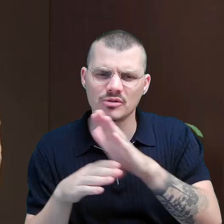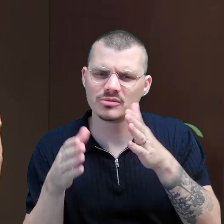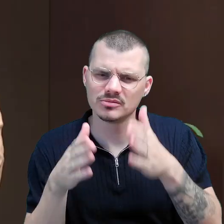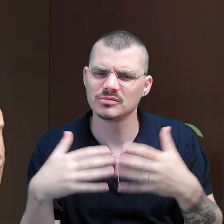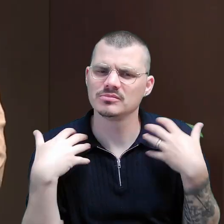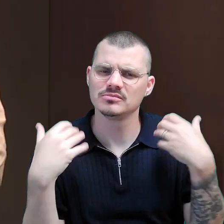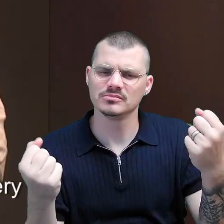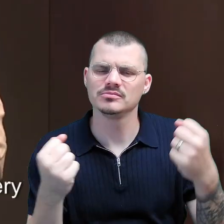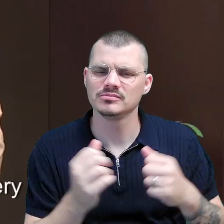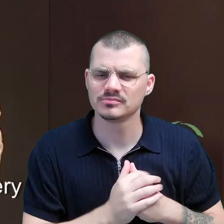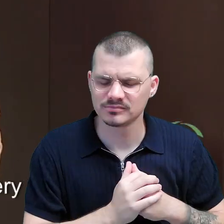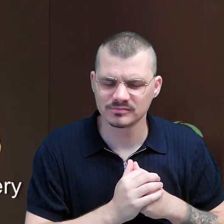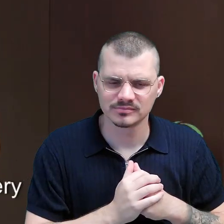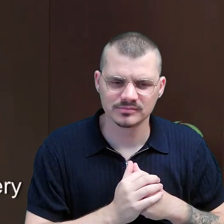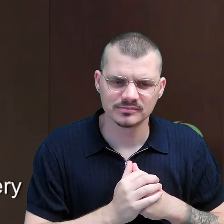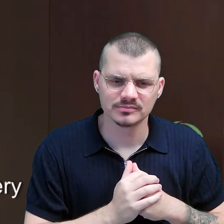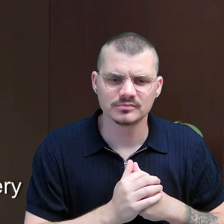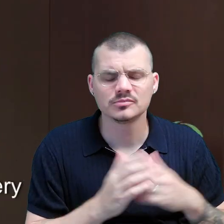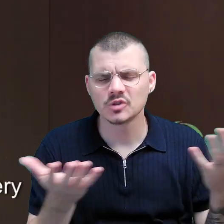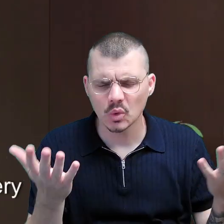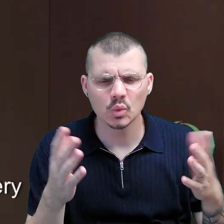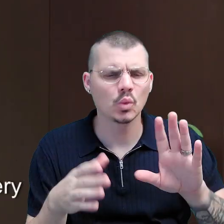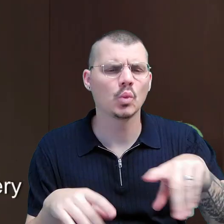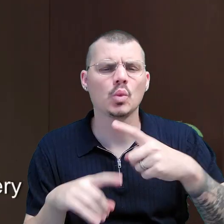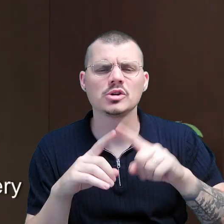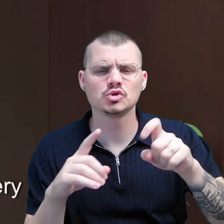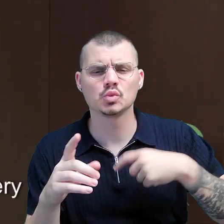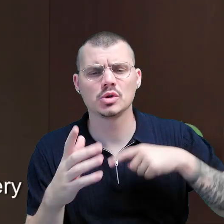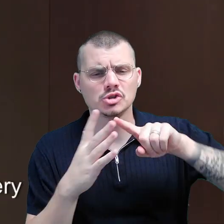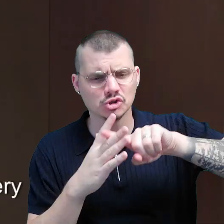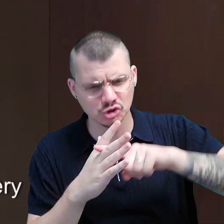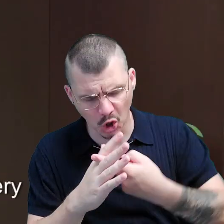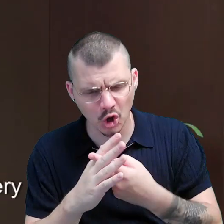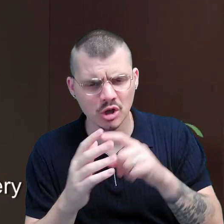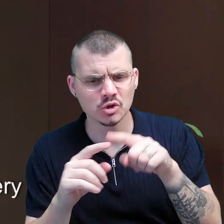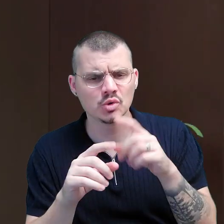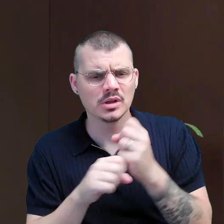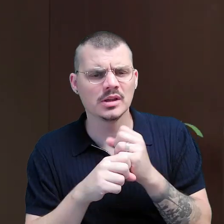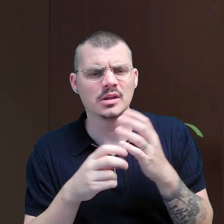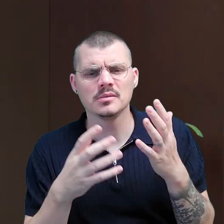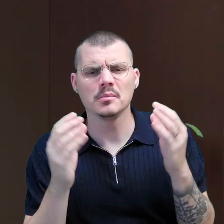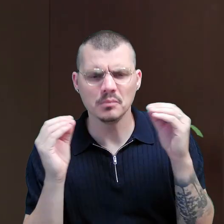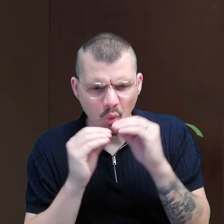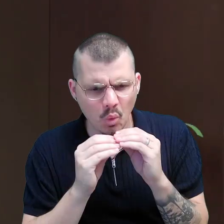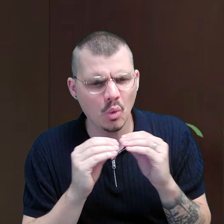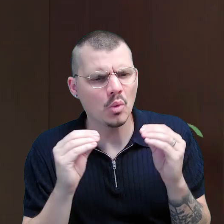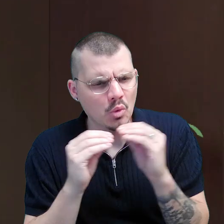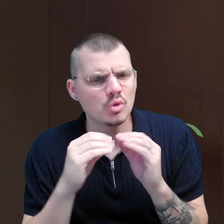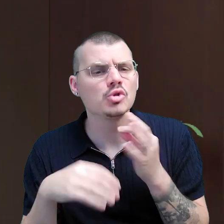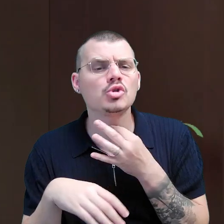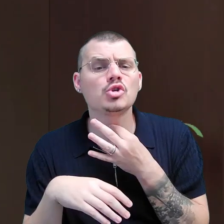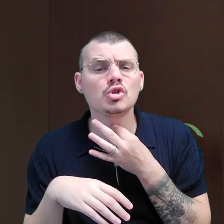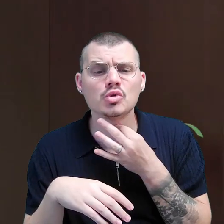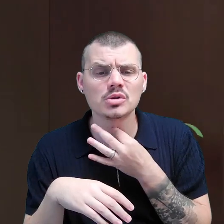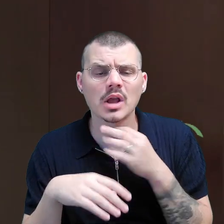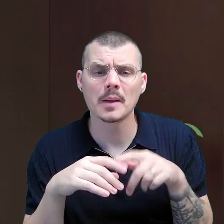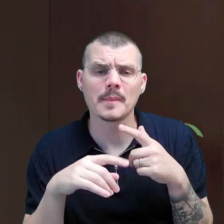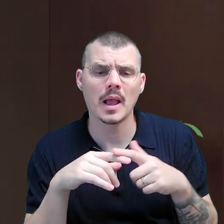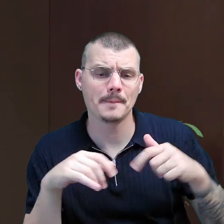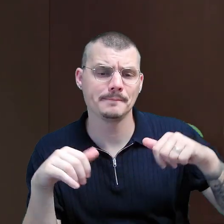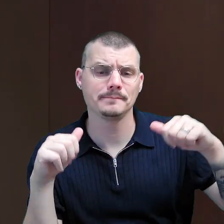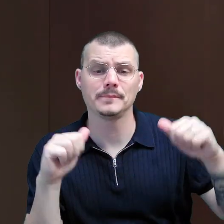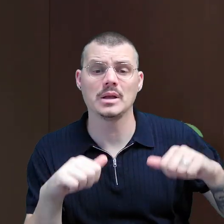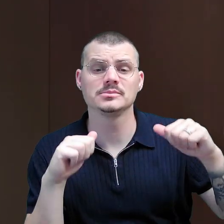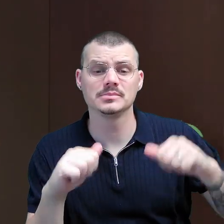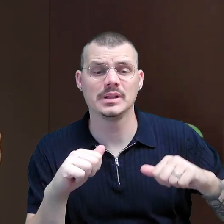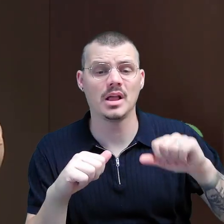well-being. So when should we start to get very, very curious about the